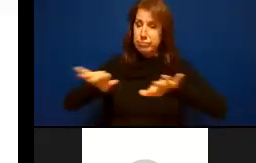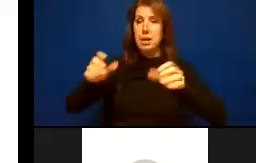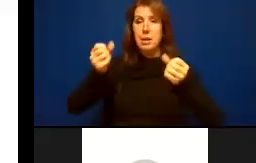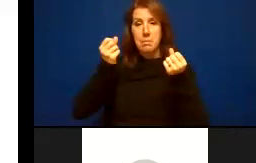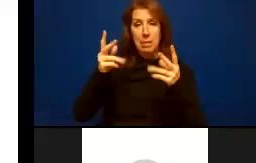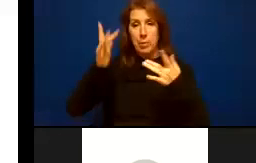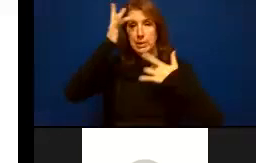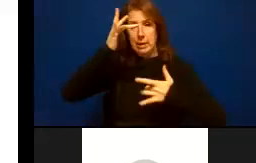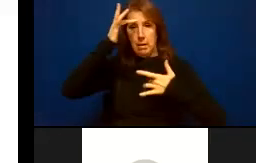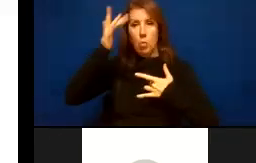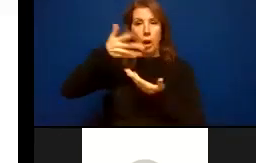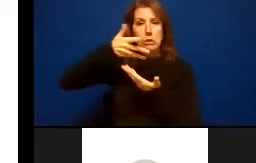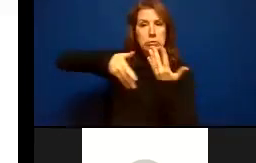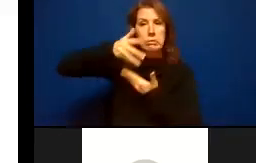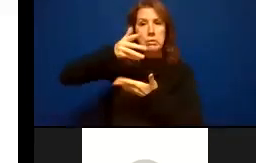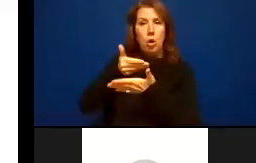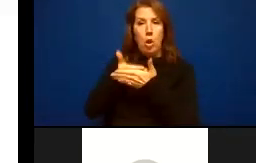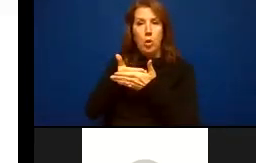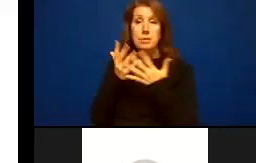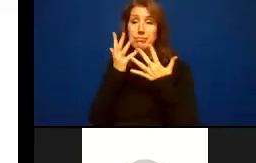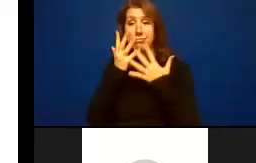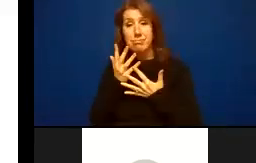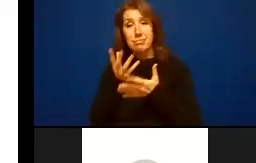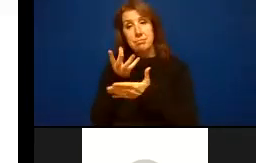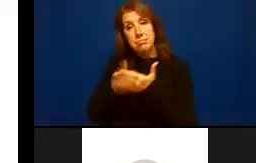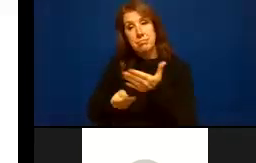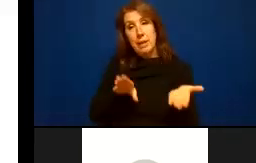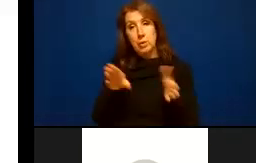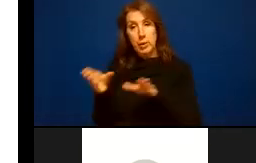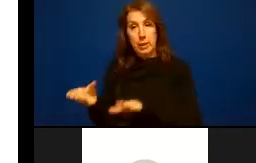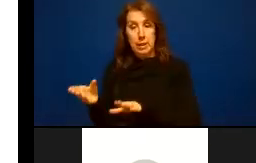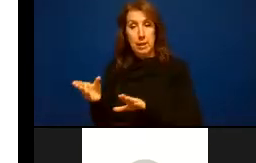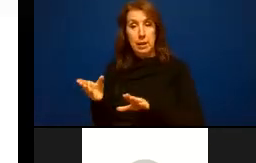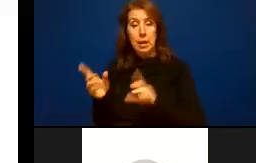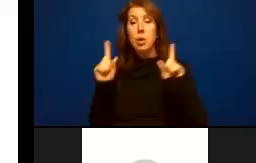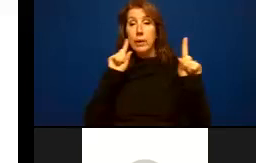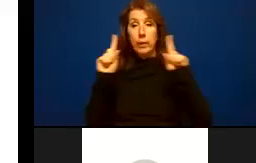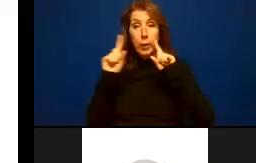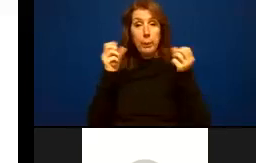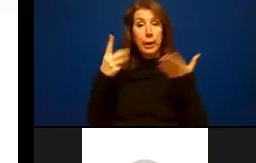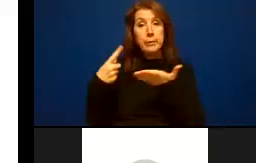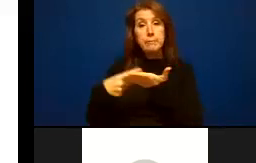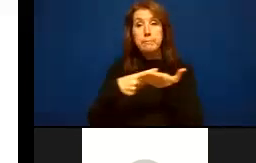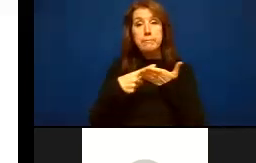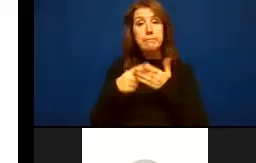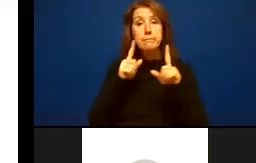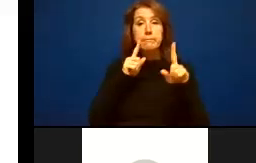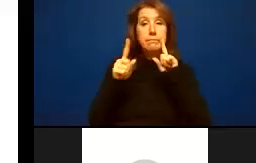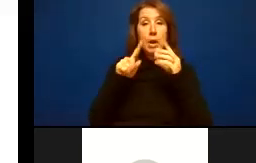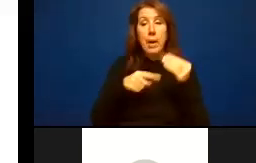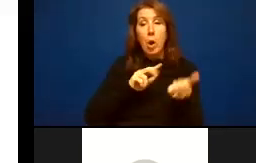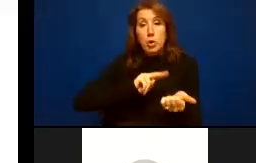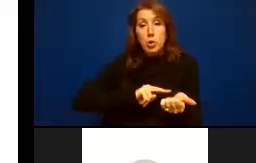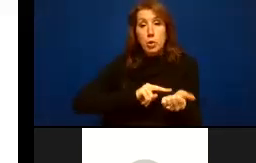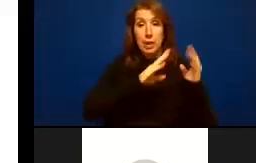getting sick and unfortunately passing away. And we hear a lot of conversations about nursing homes, a lot